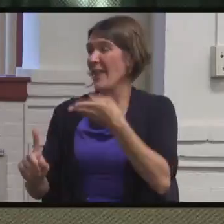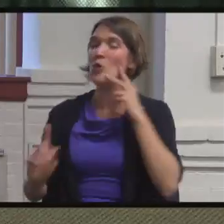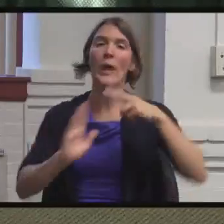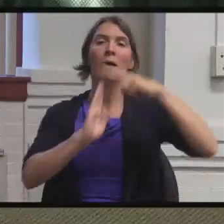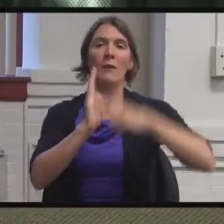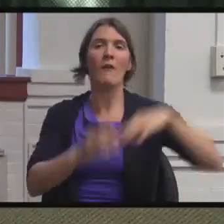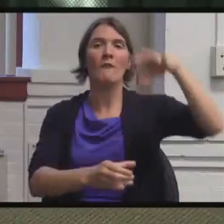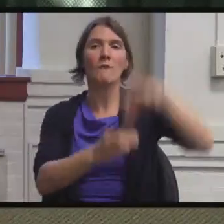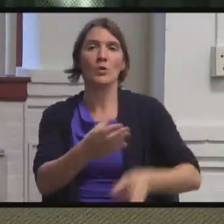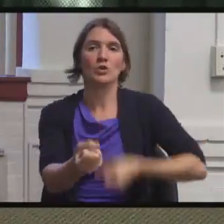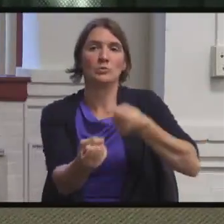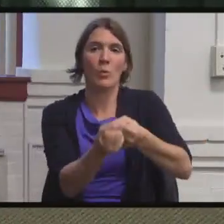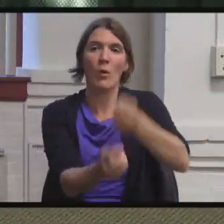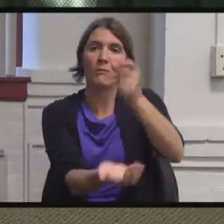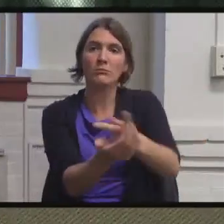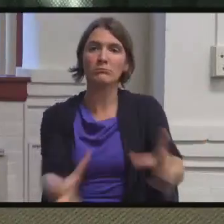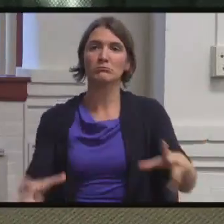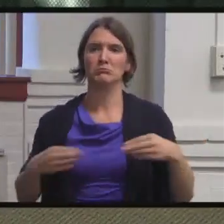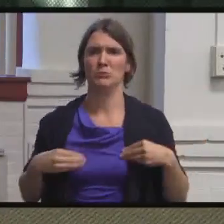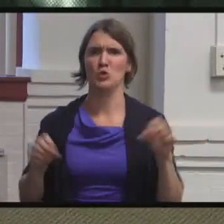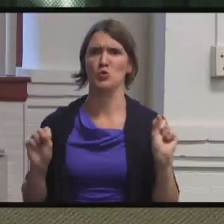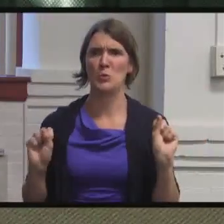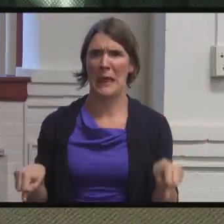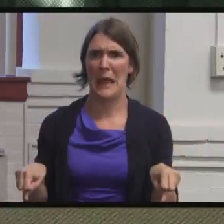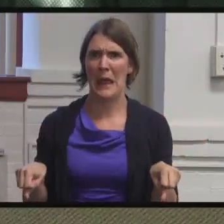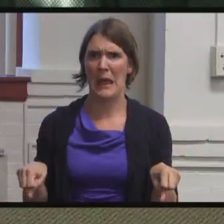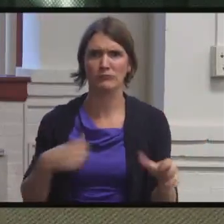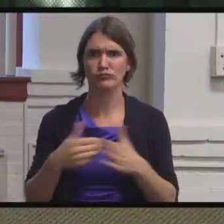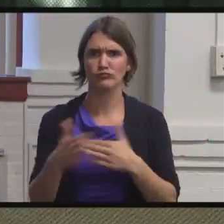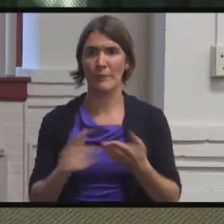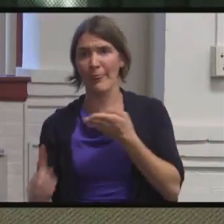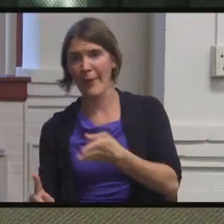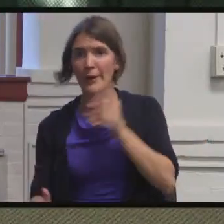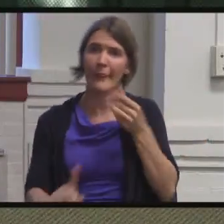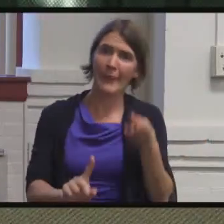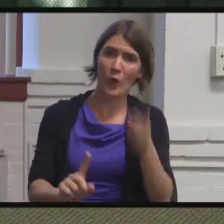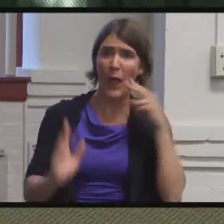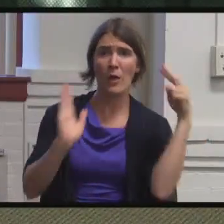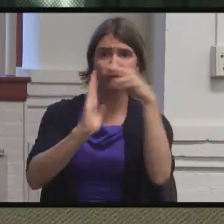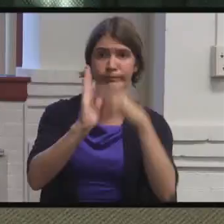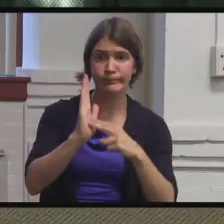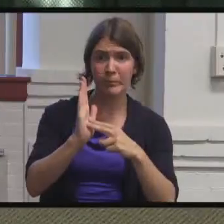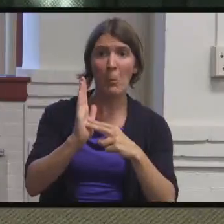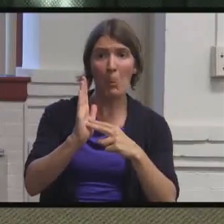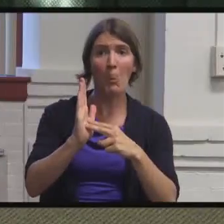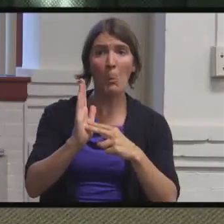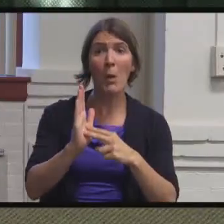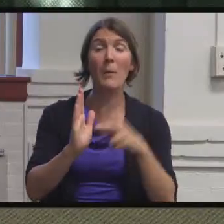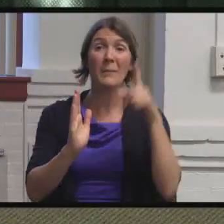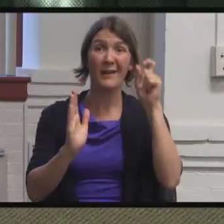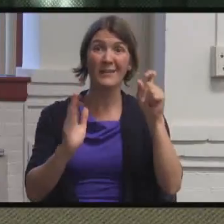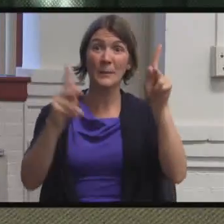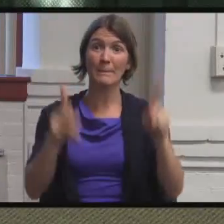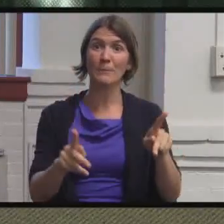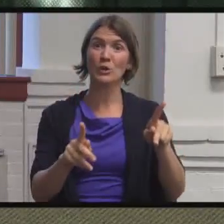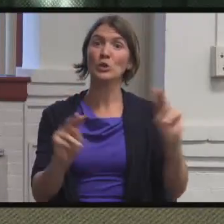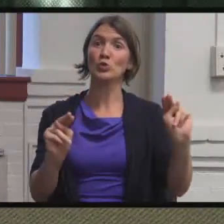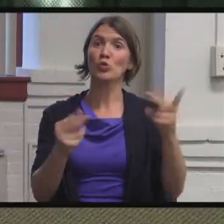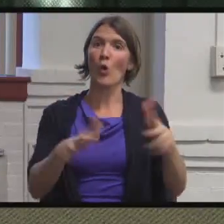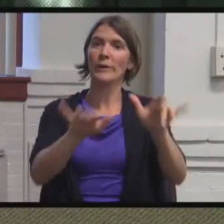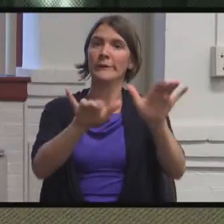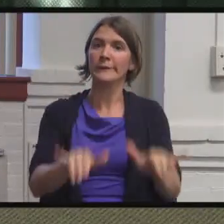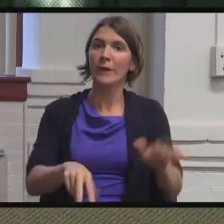can vote in favor of meeting minutes as presented based upon there having been prepared by somebody